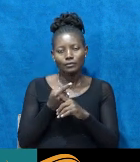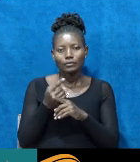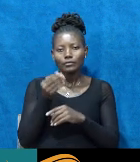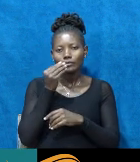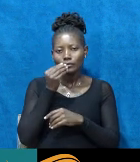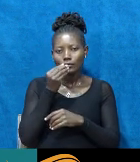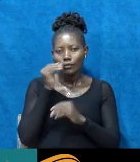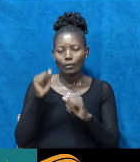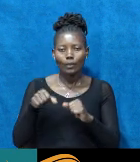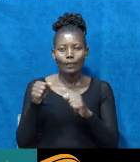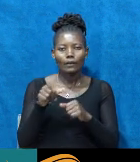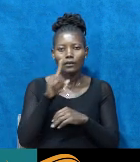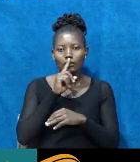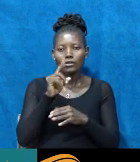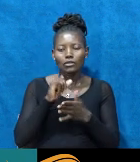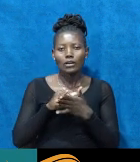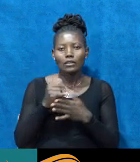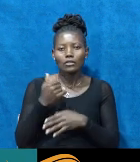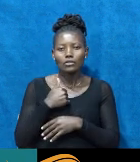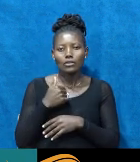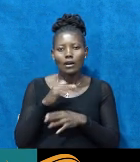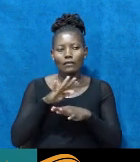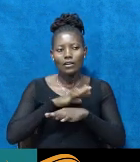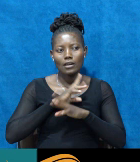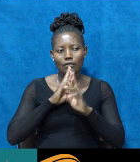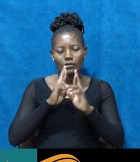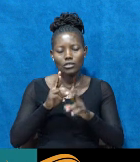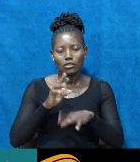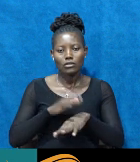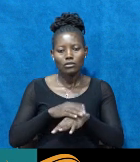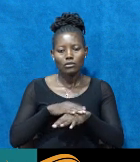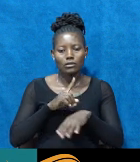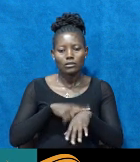ensure that you have optimum results during recovery.